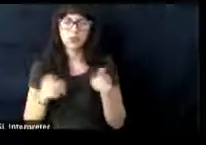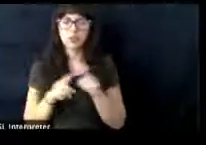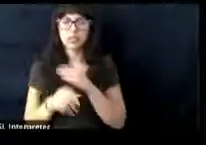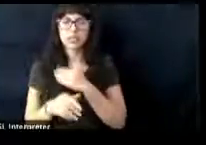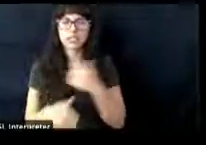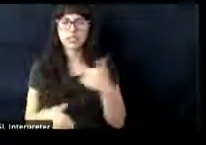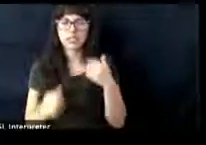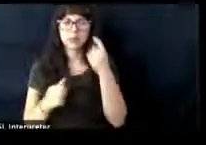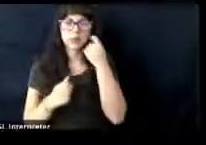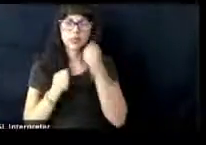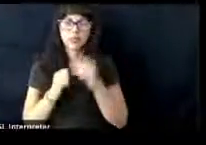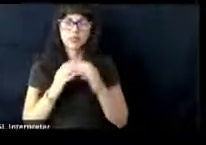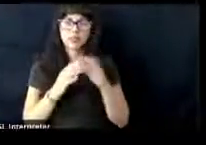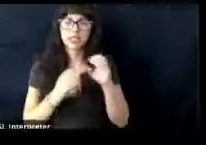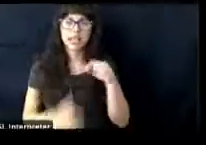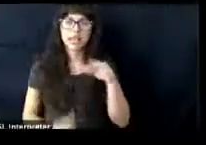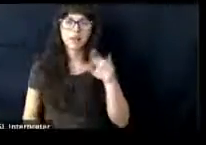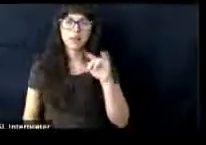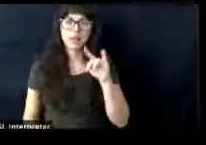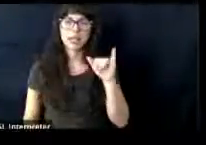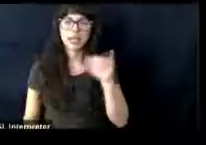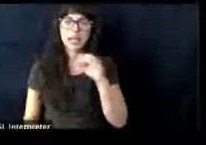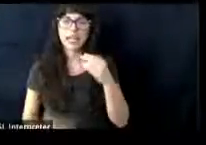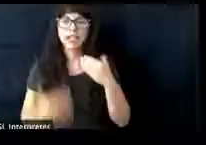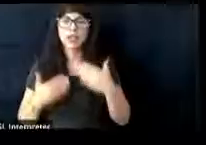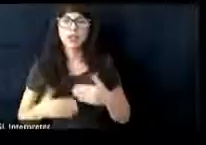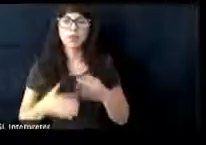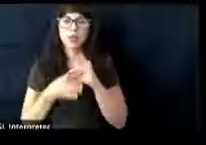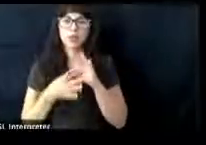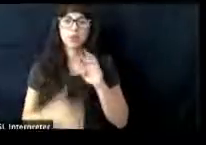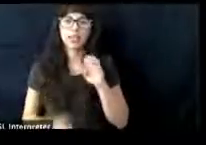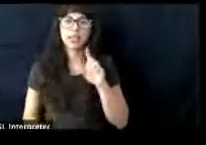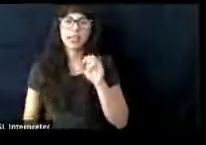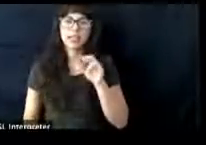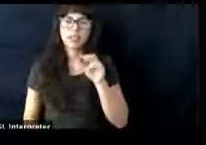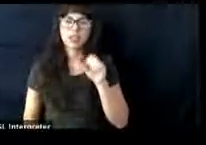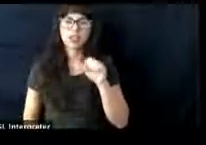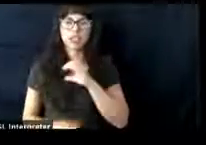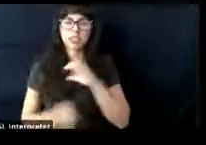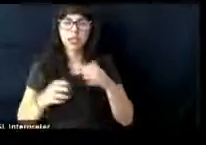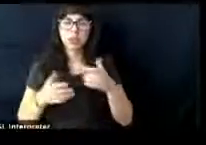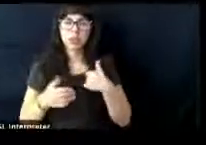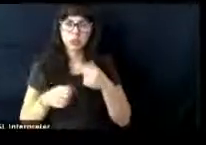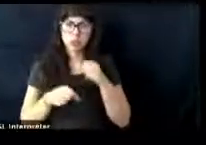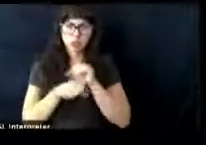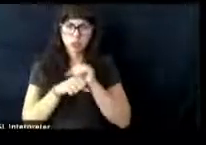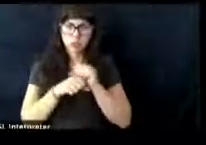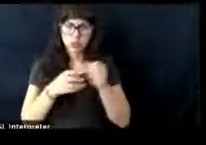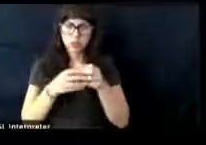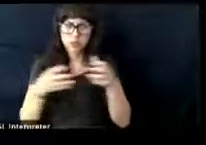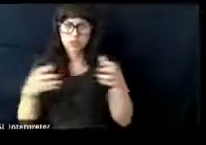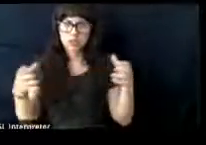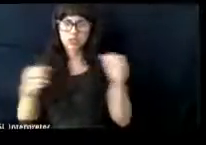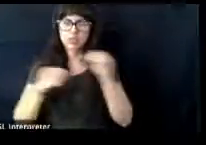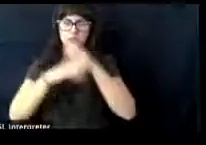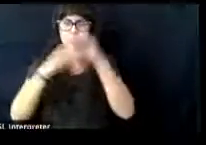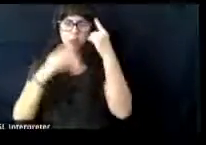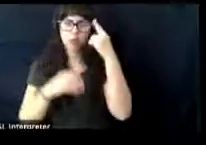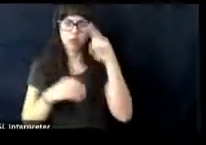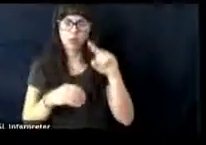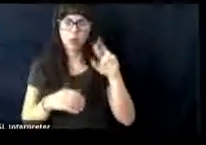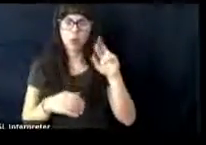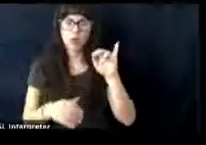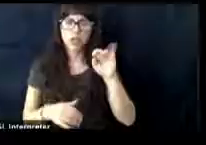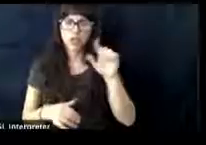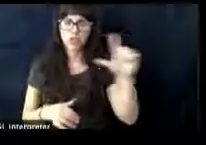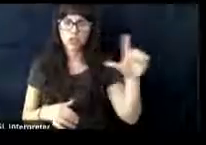newly formed Equity and Human Relations Commission, where we are working to implement and expand the city's framework for racial reconciliation,